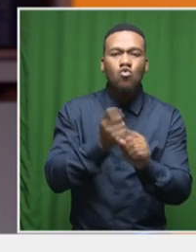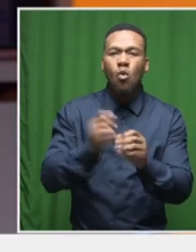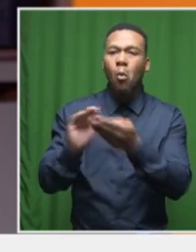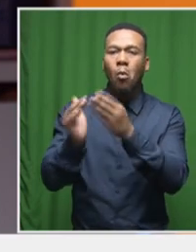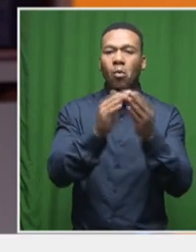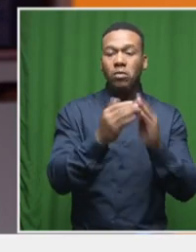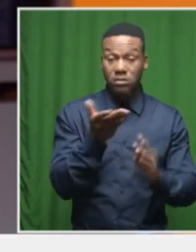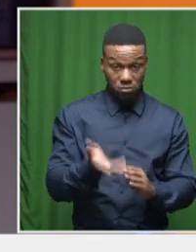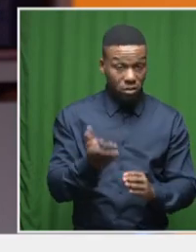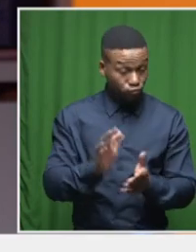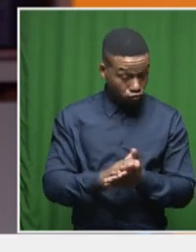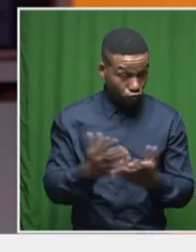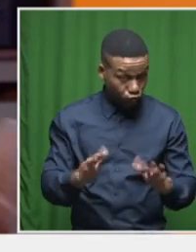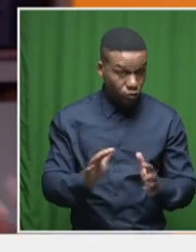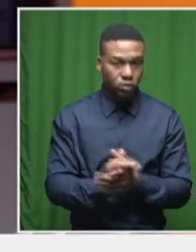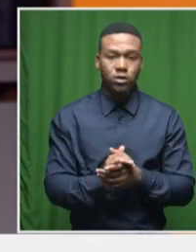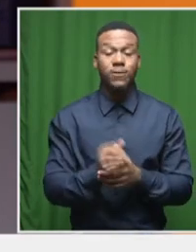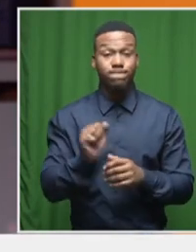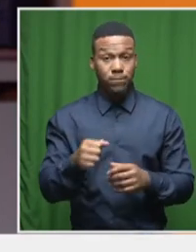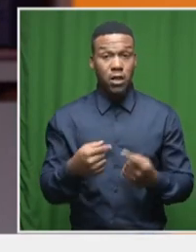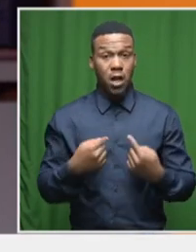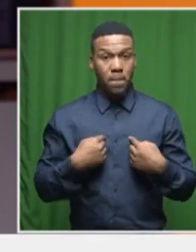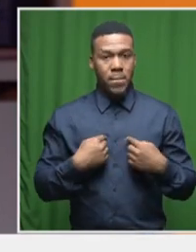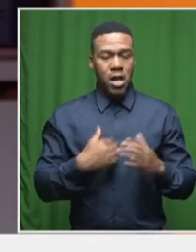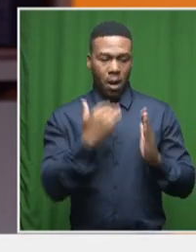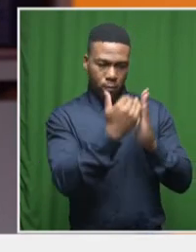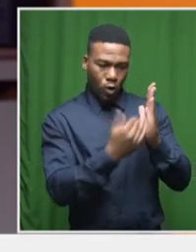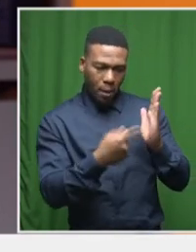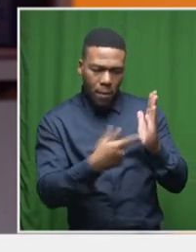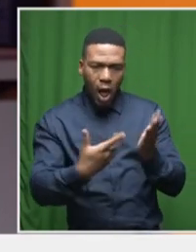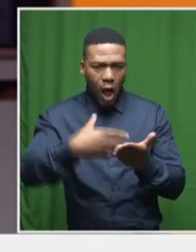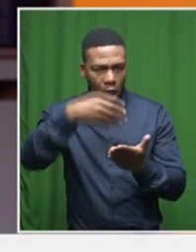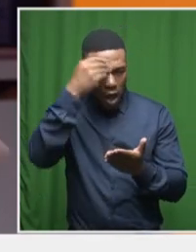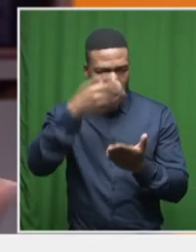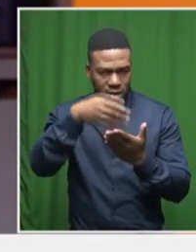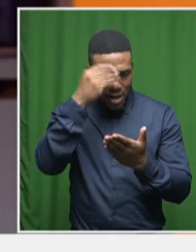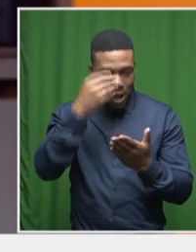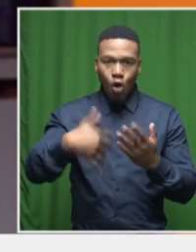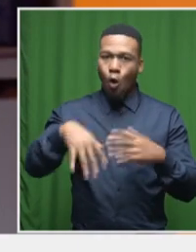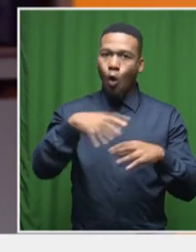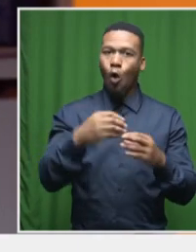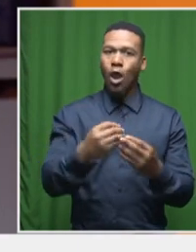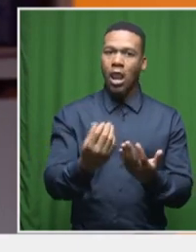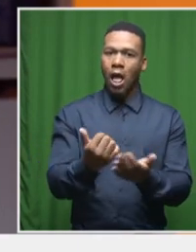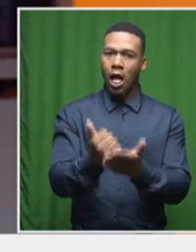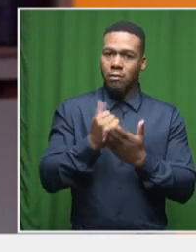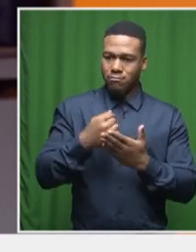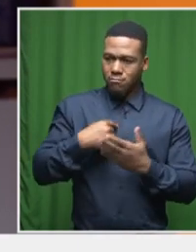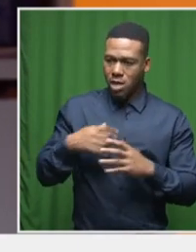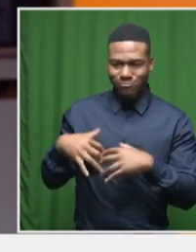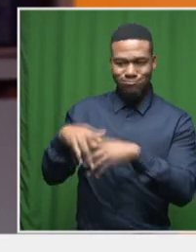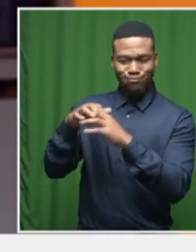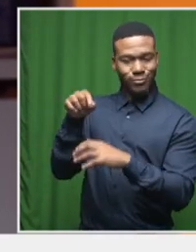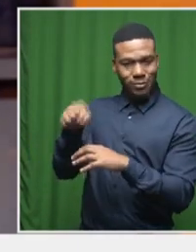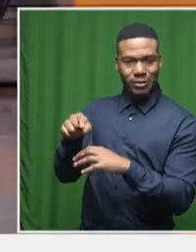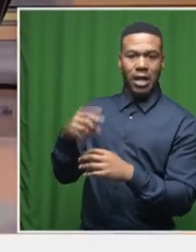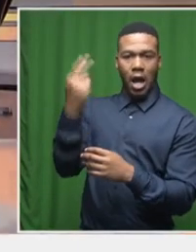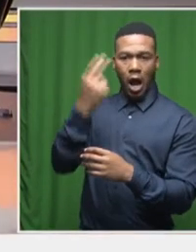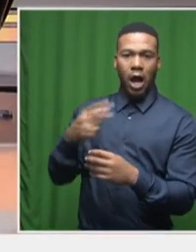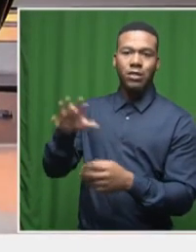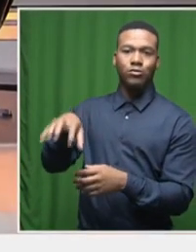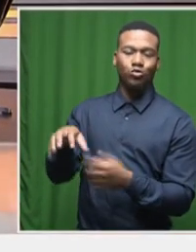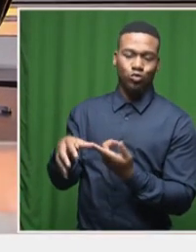able to access proper channels that I was able to invite to the open studio, and it was a success. Mm. So what are your